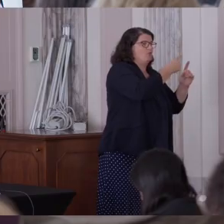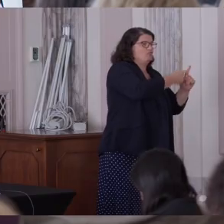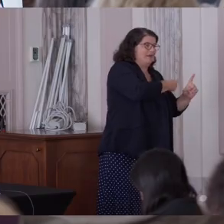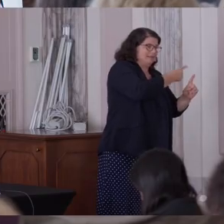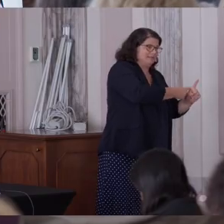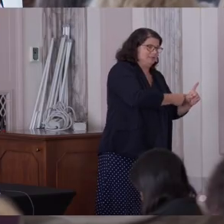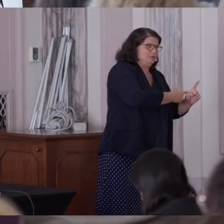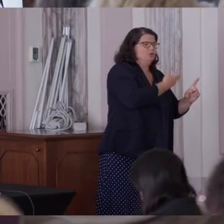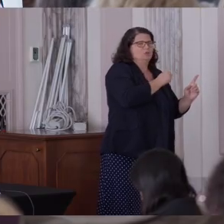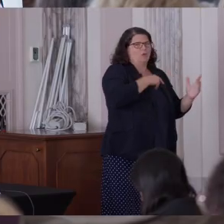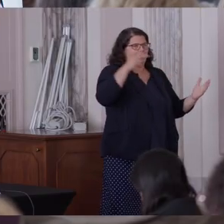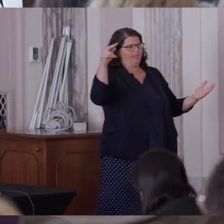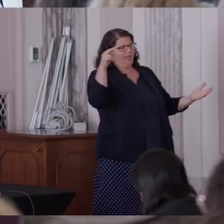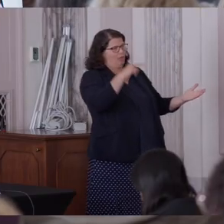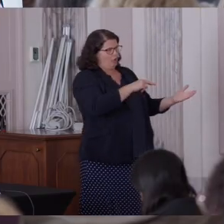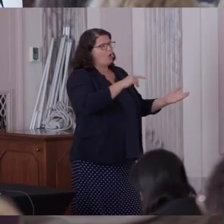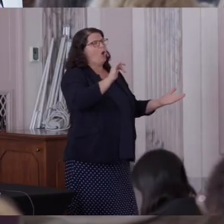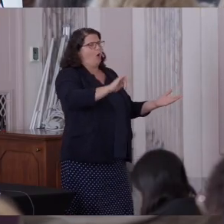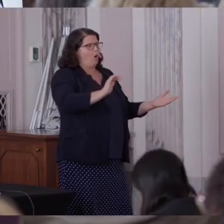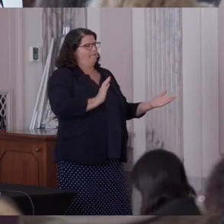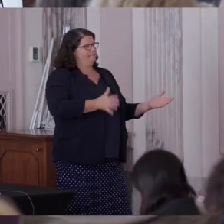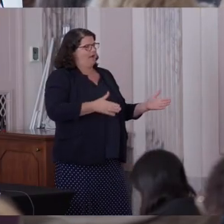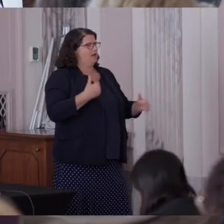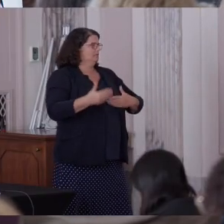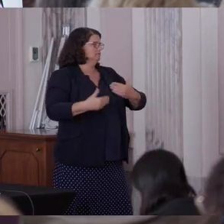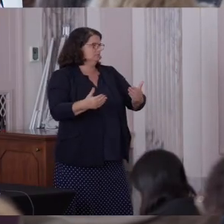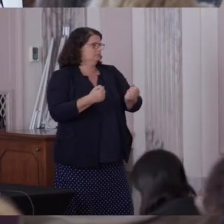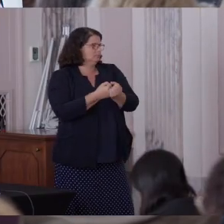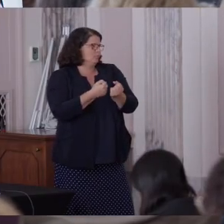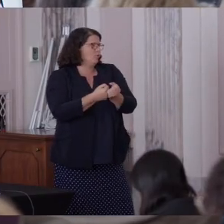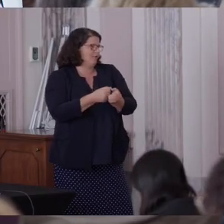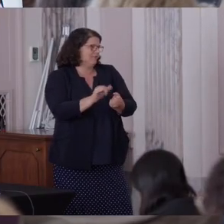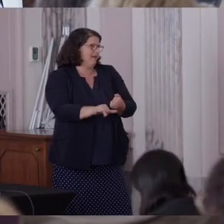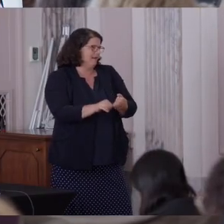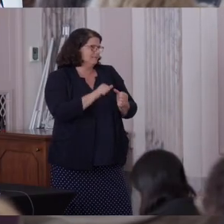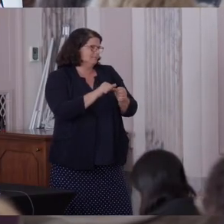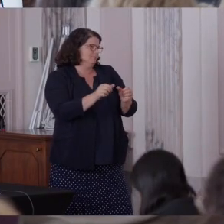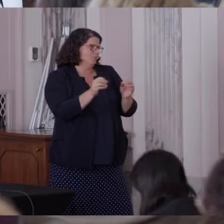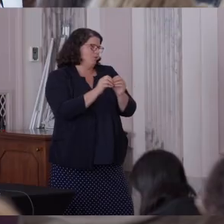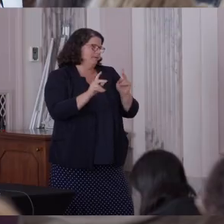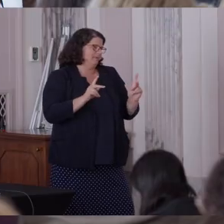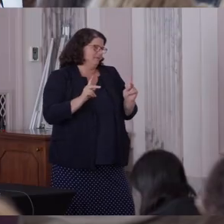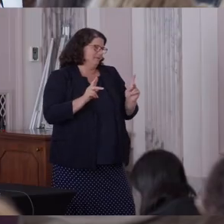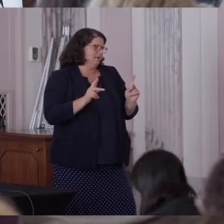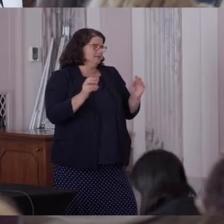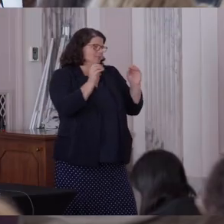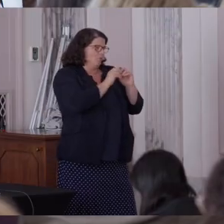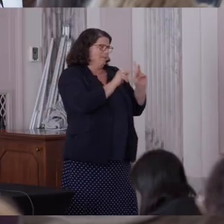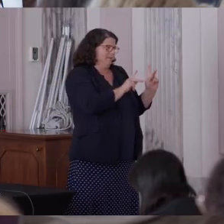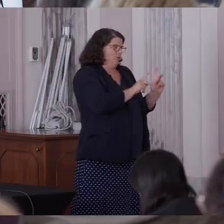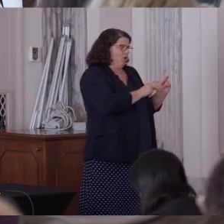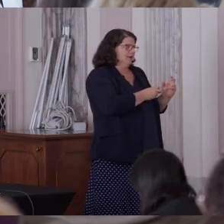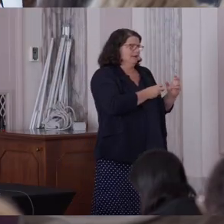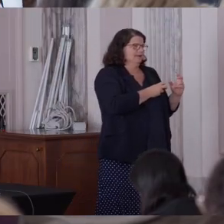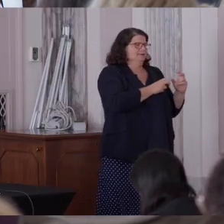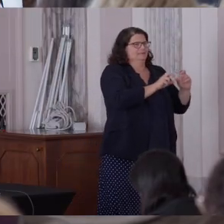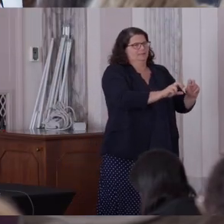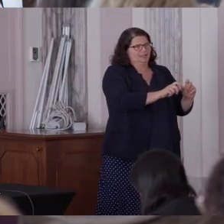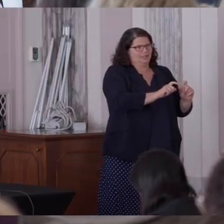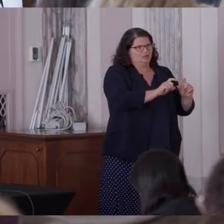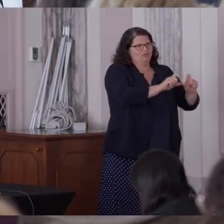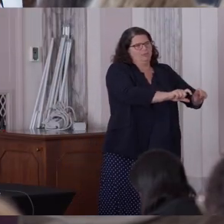support people, there's more of that to support more people, because more people are contributing from